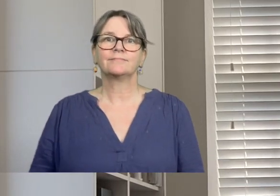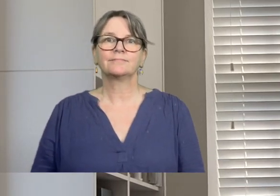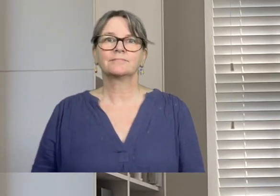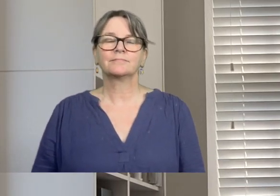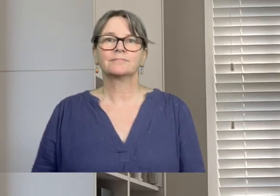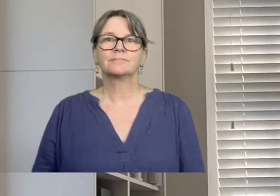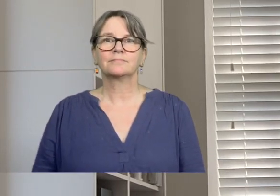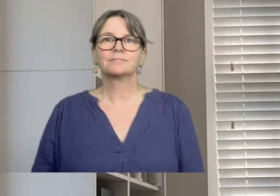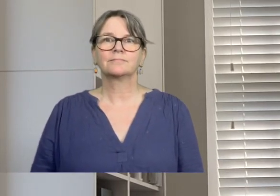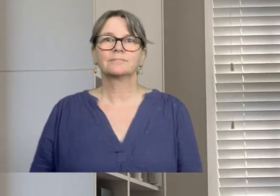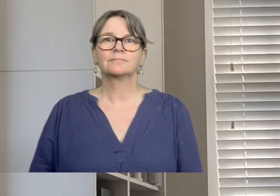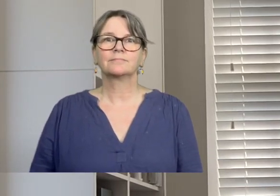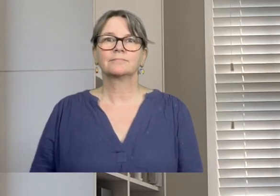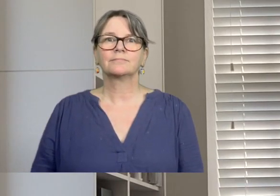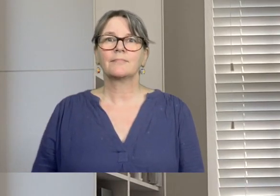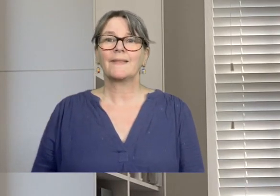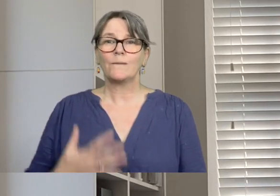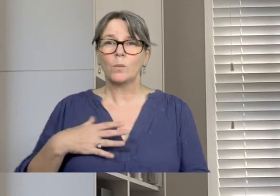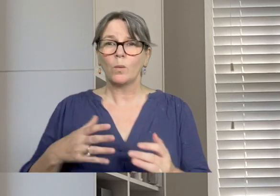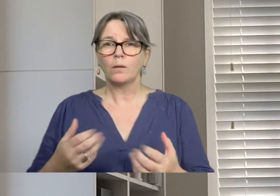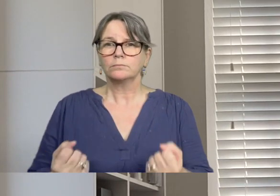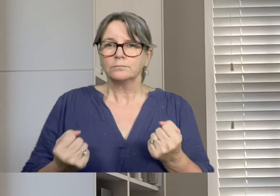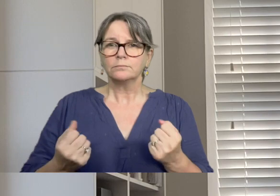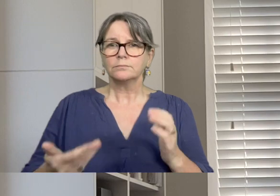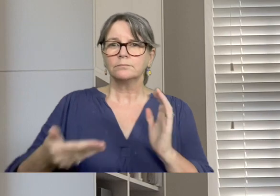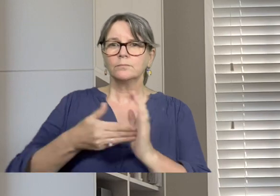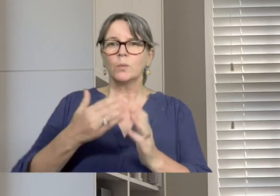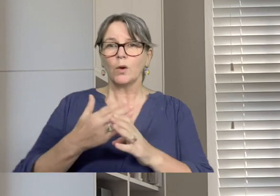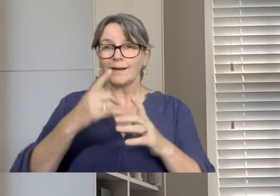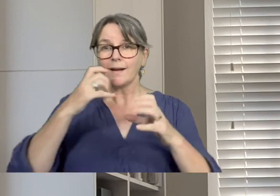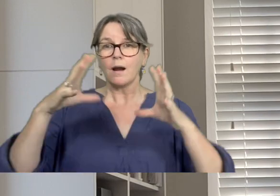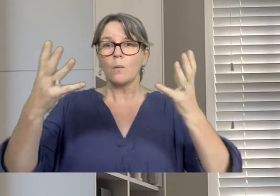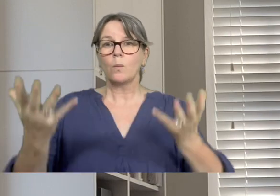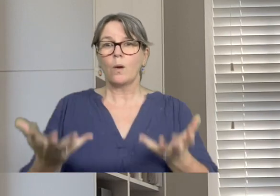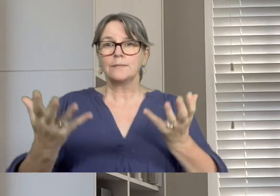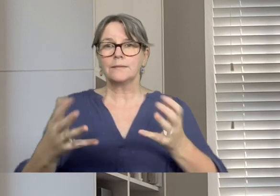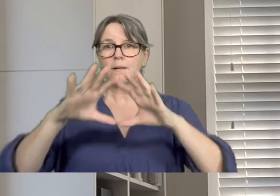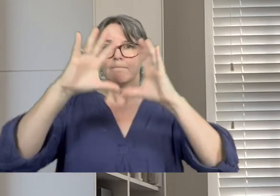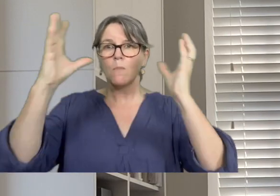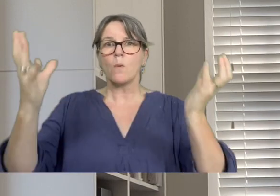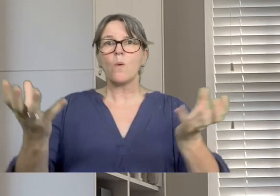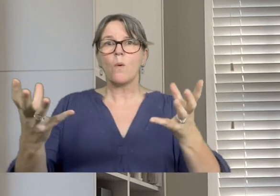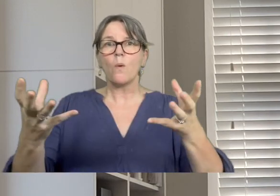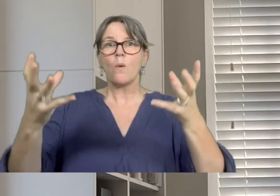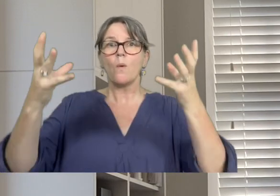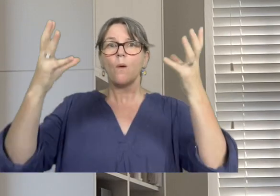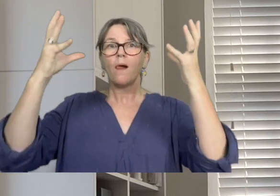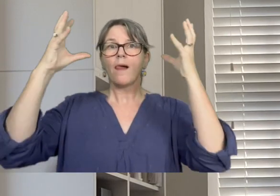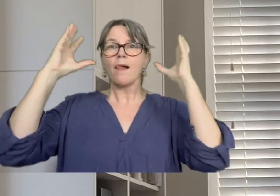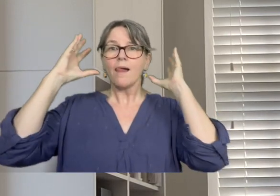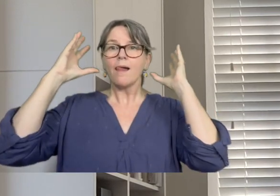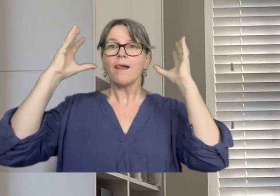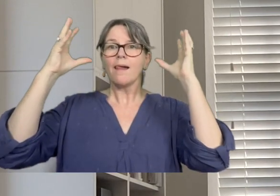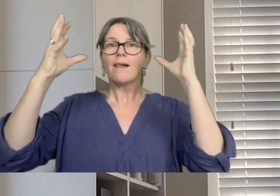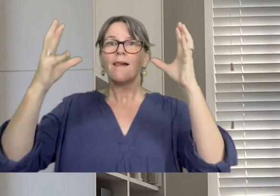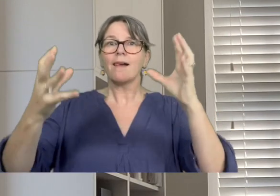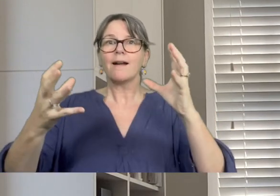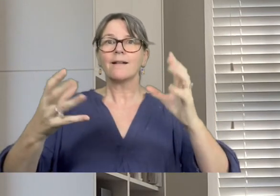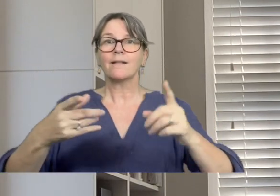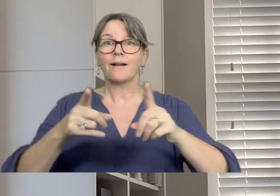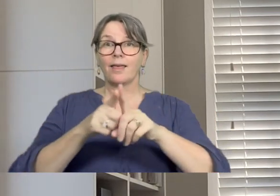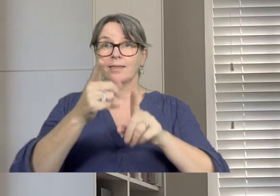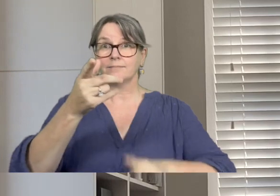little bit of a weight or pop a ball or something between the knees to squeeze. We're rolling through. So you can